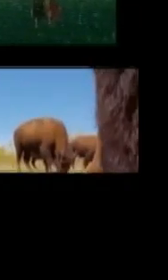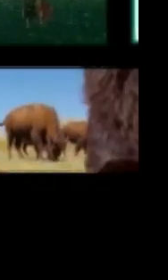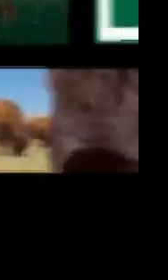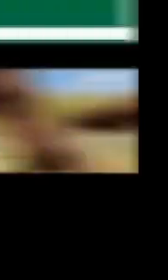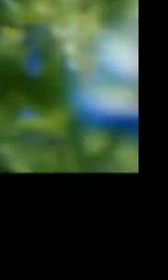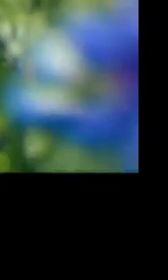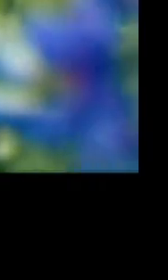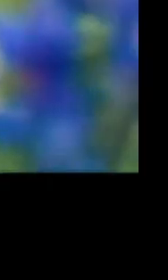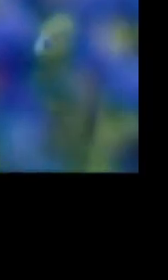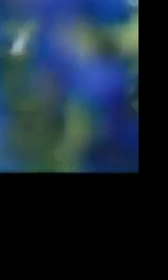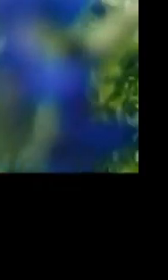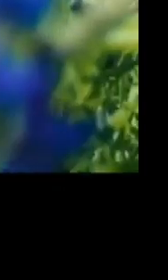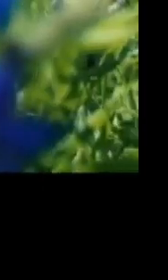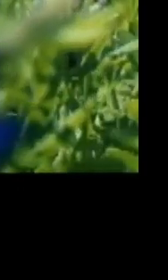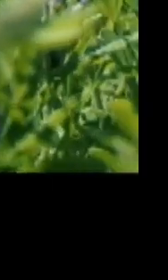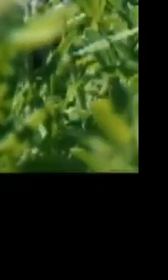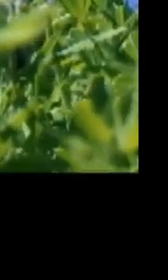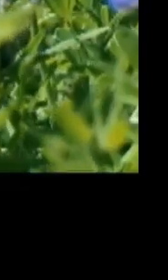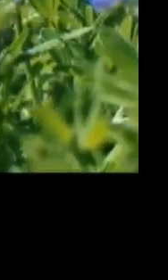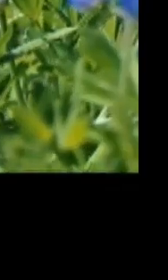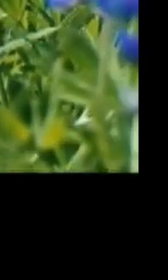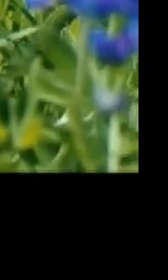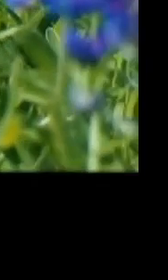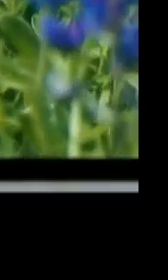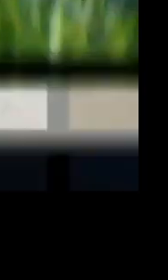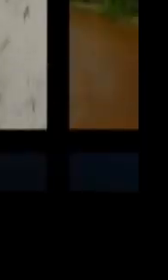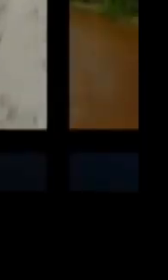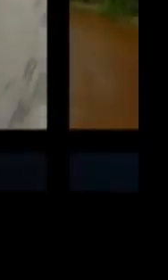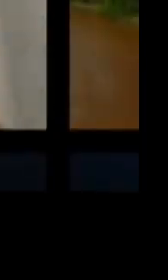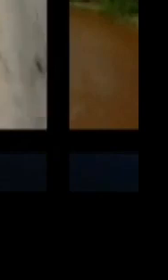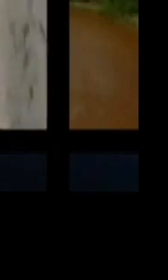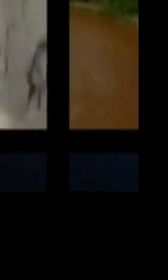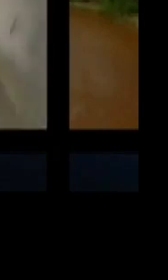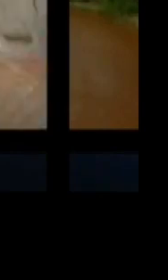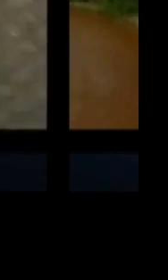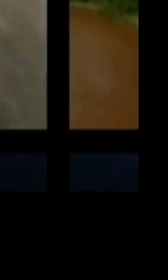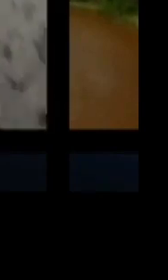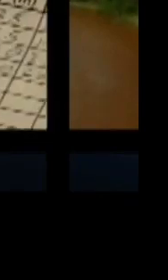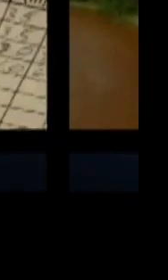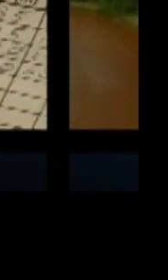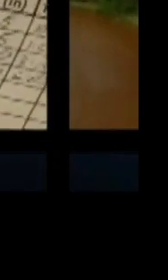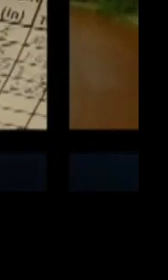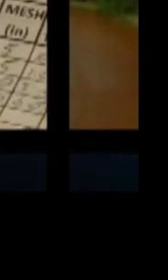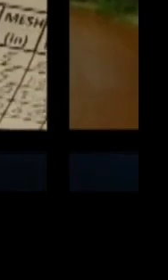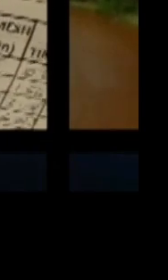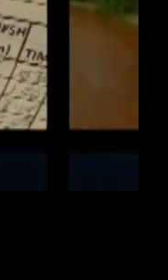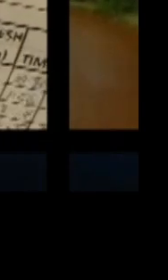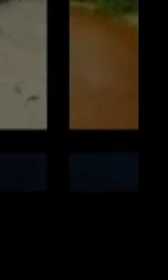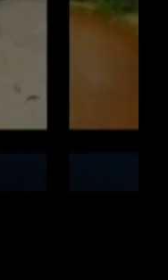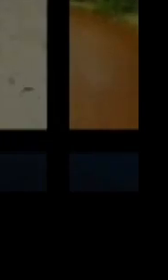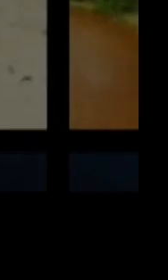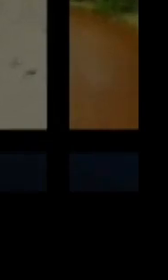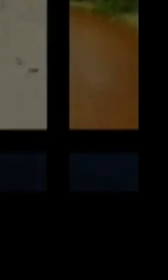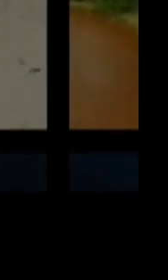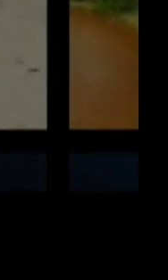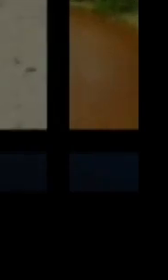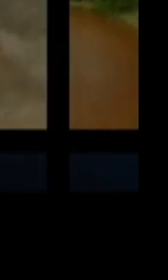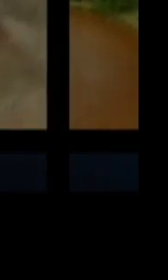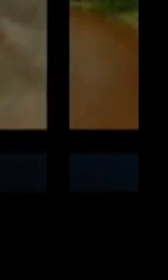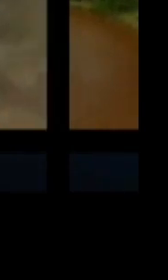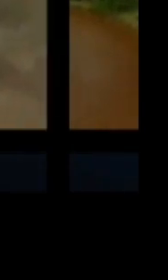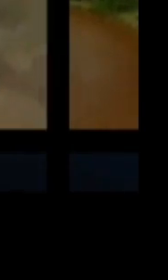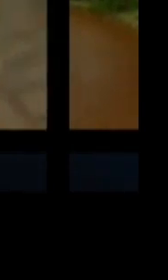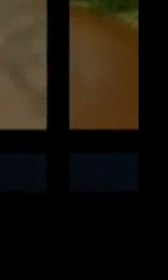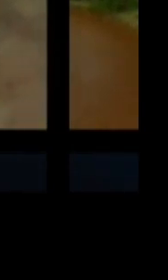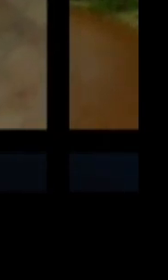Coming up on Texas Parks and Wildlife. We're trying to collect as much information as we can to ensure that the resources